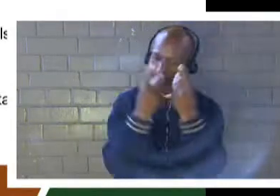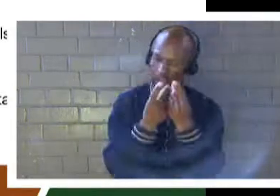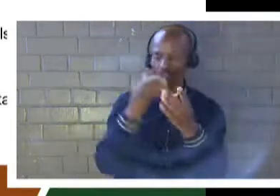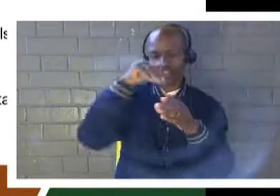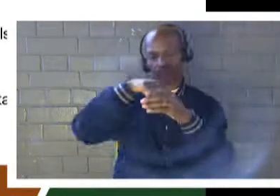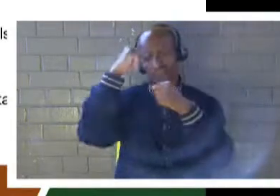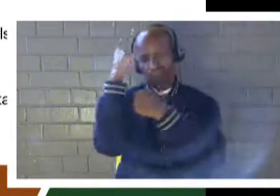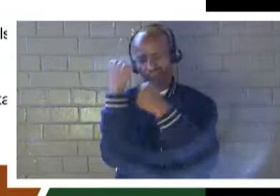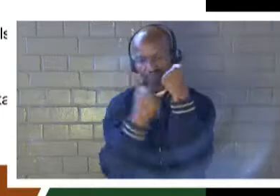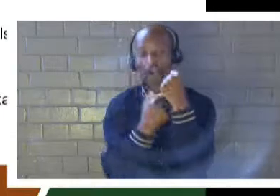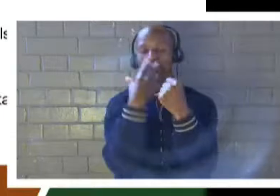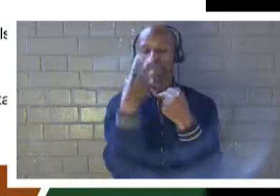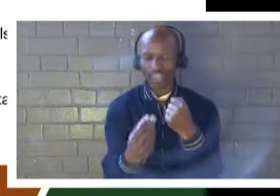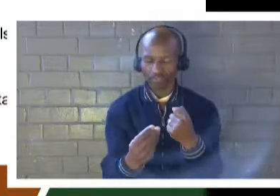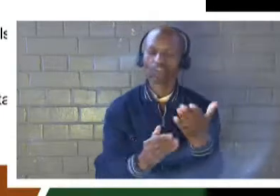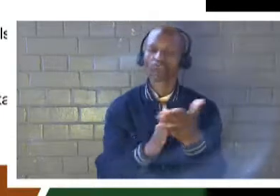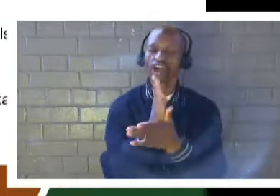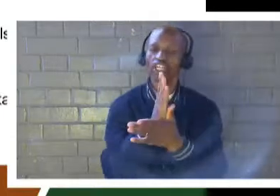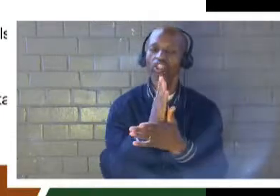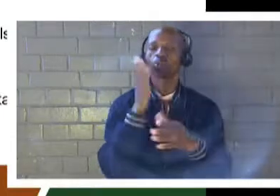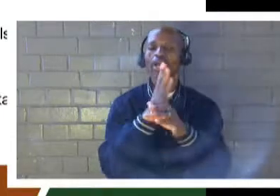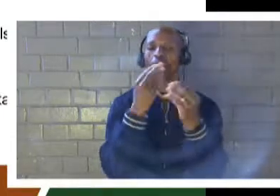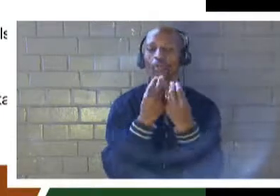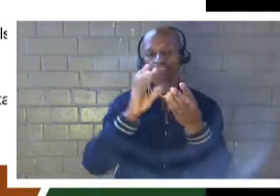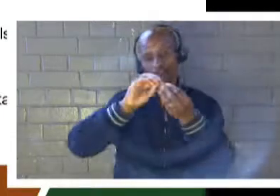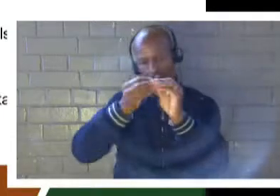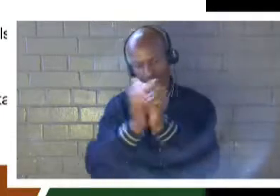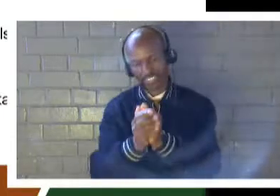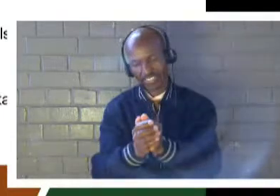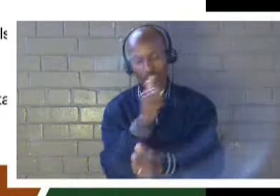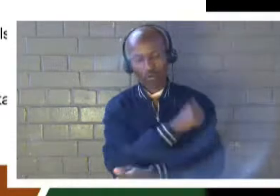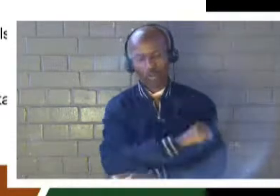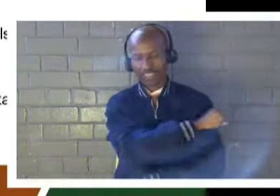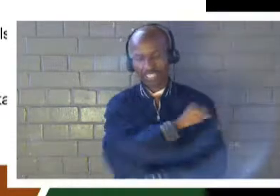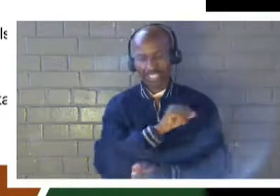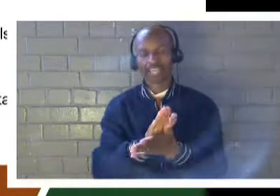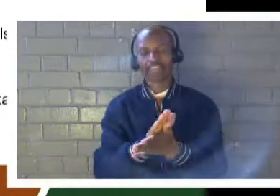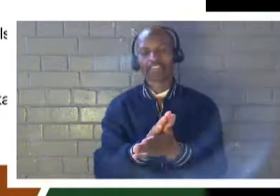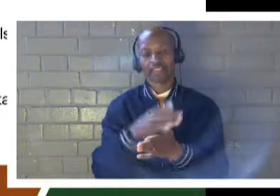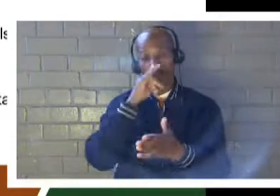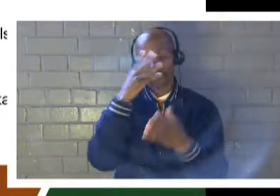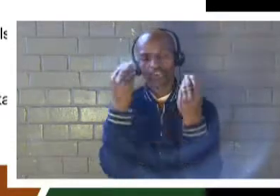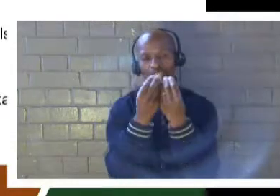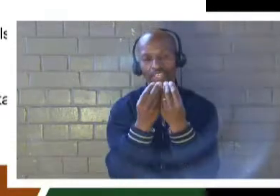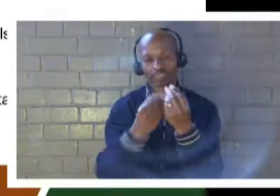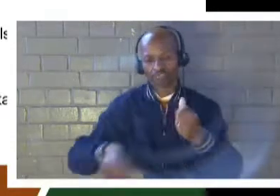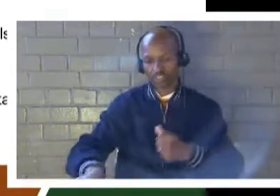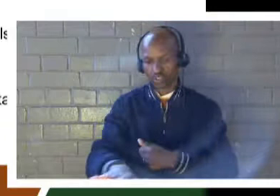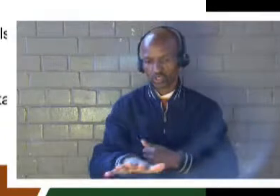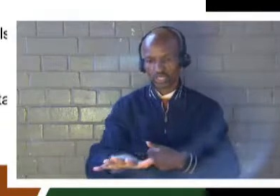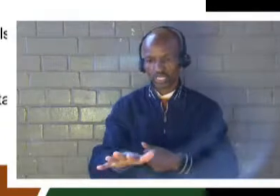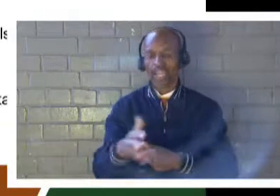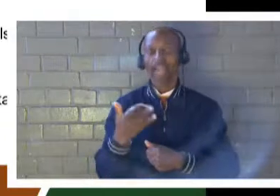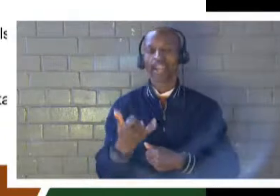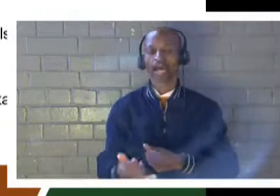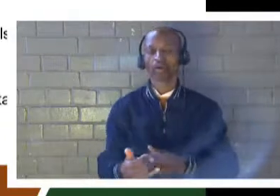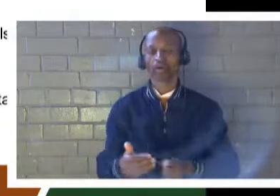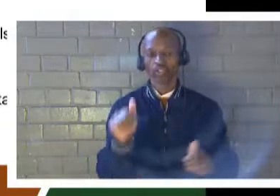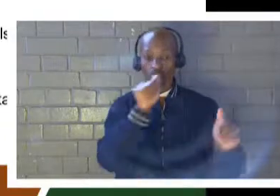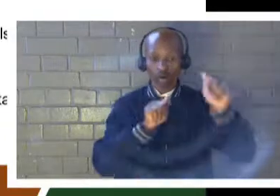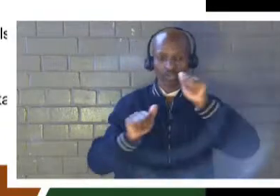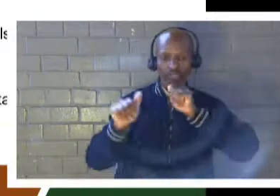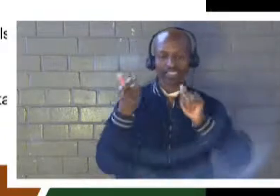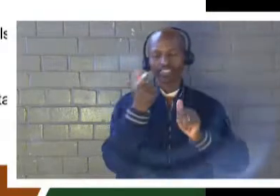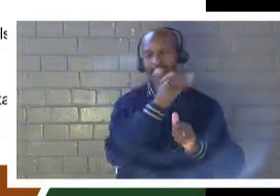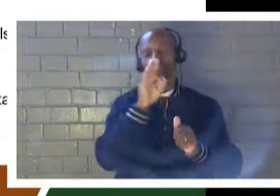the capacity to deal with maintenance and repairs in the hospitals and primary health care facilities, to assess